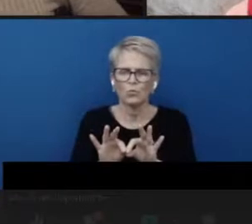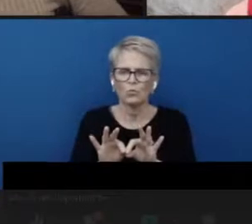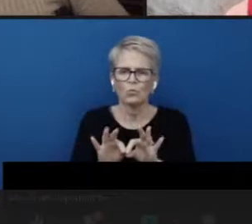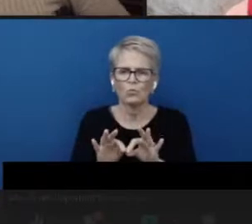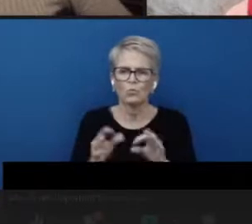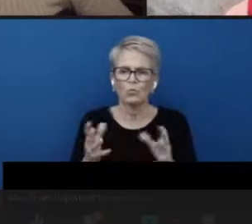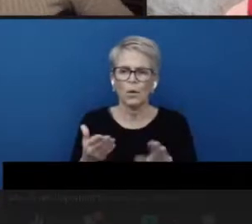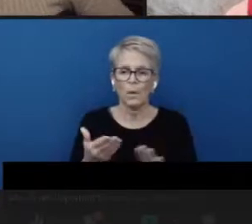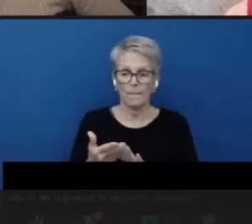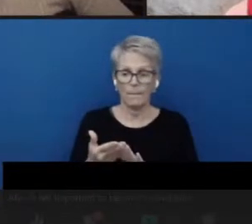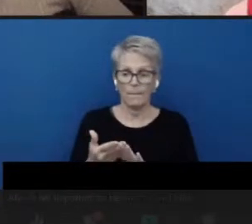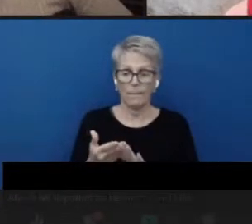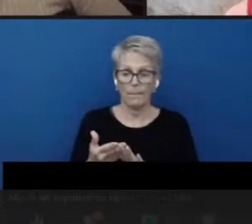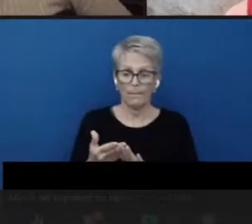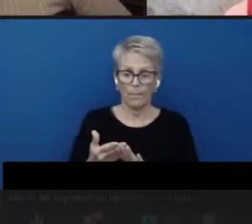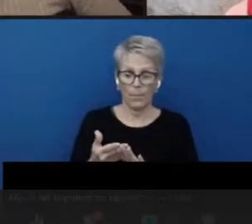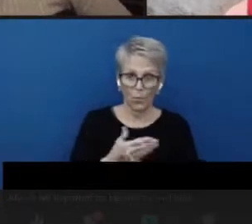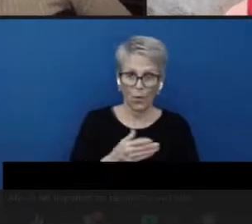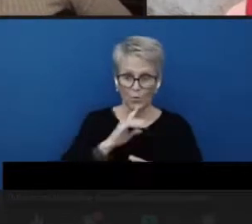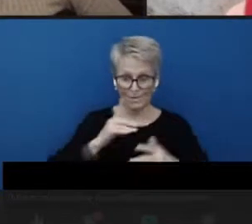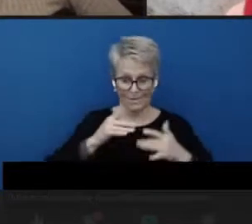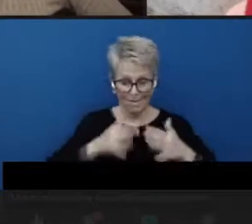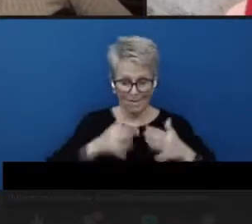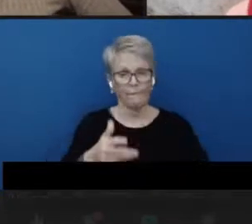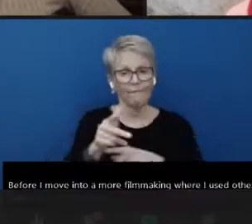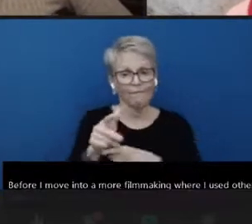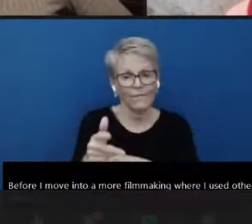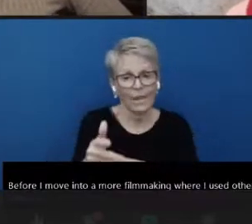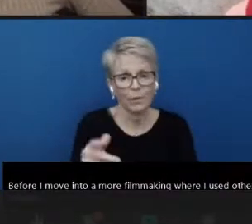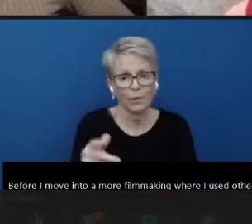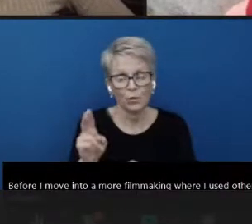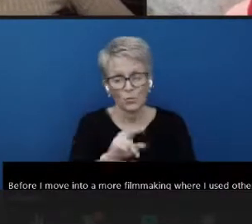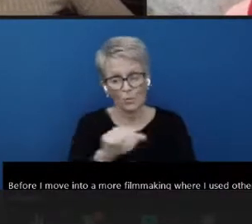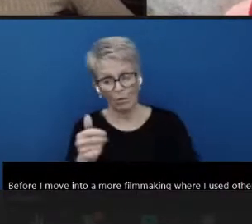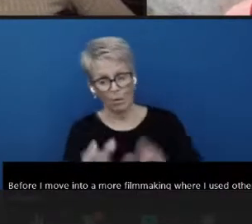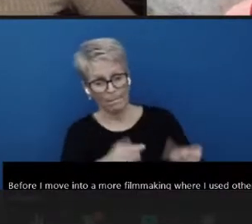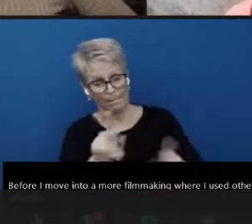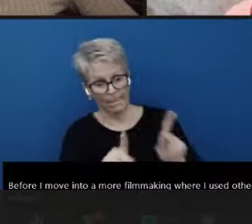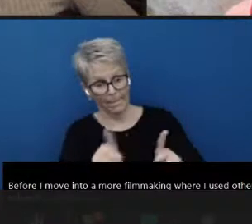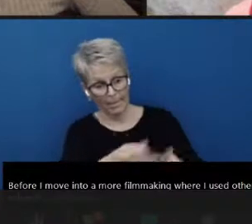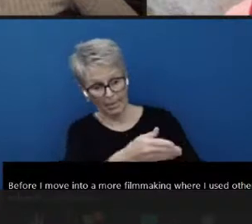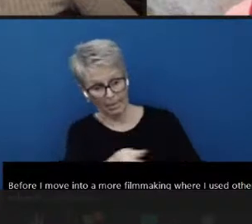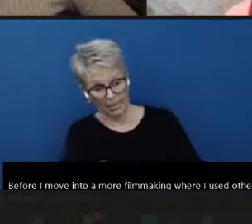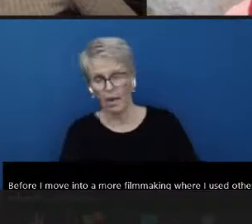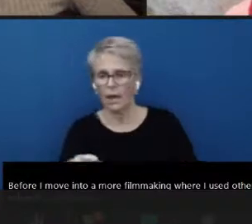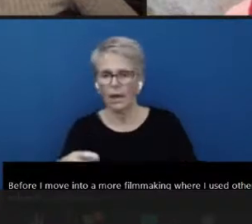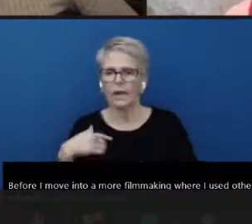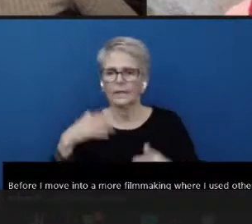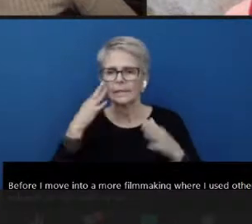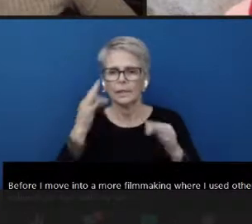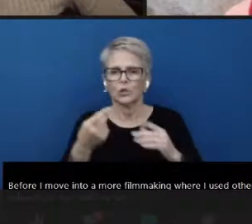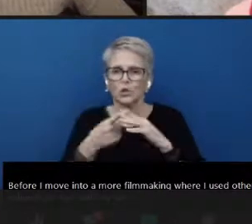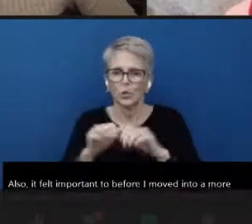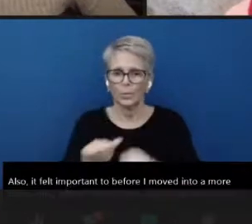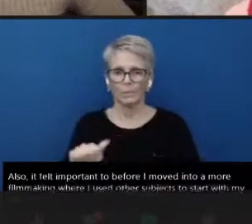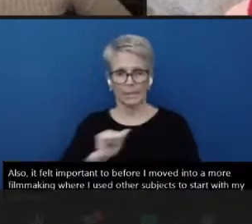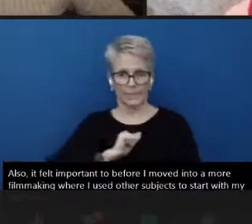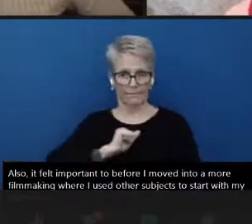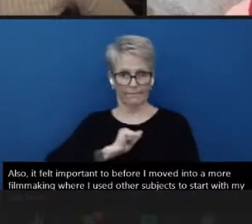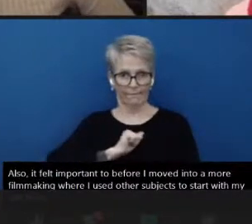before I moved into a more filmmaking thing where I used other subjects, to start with myself